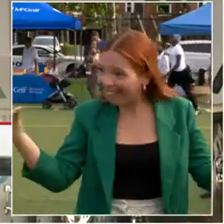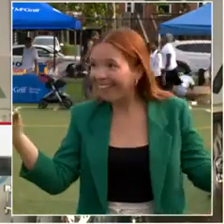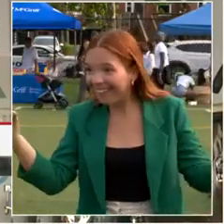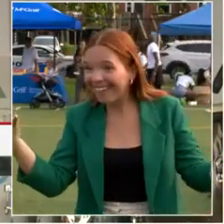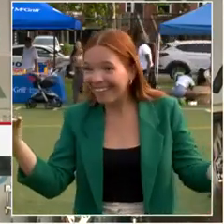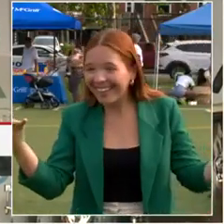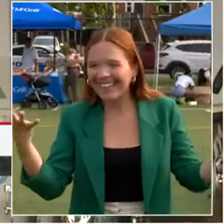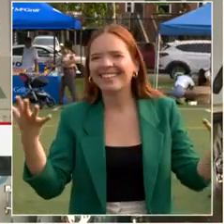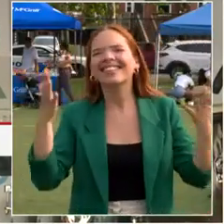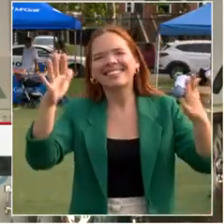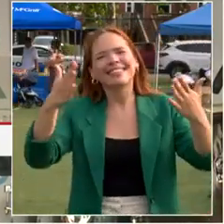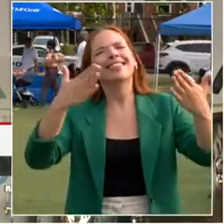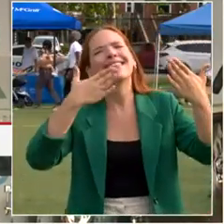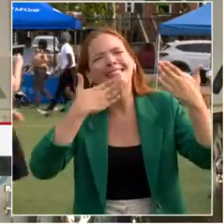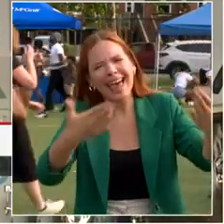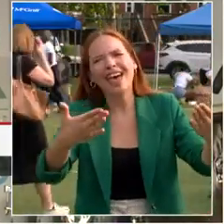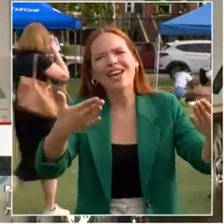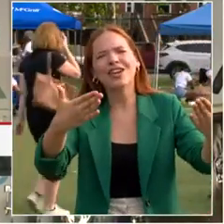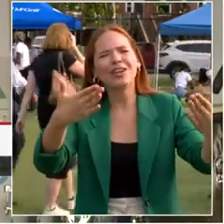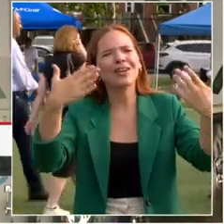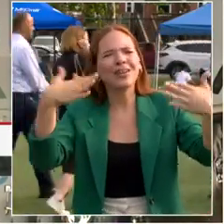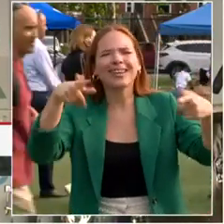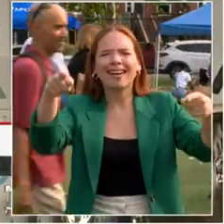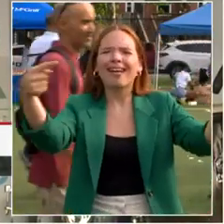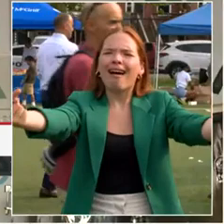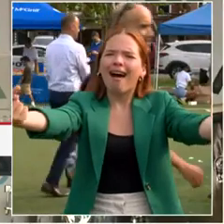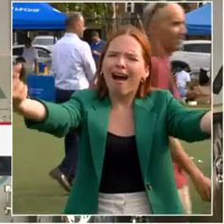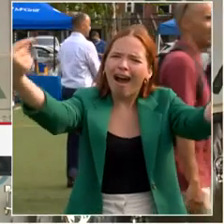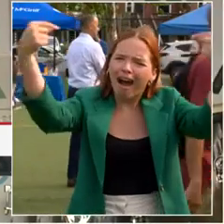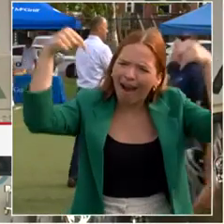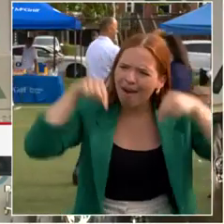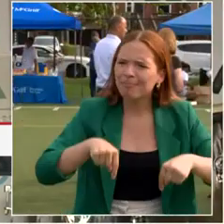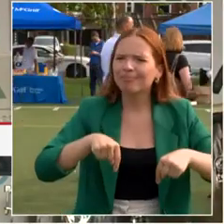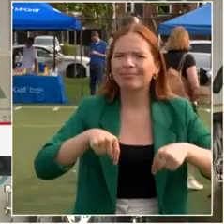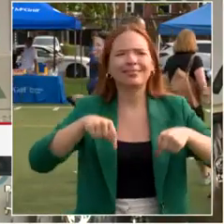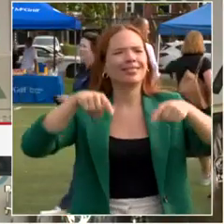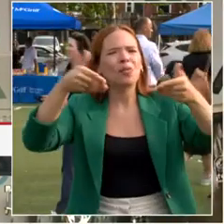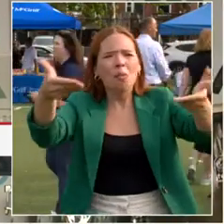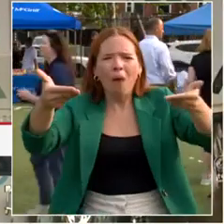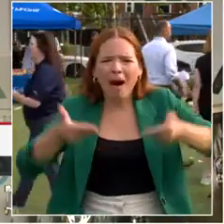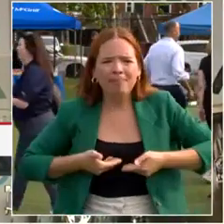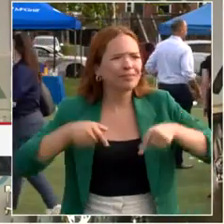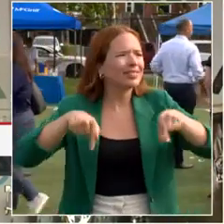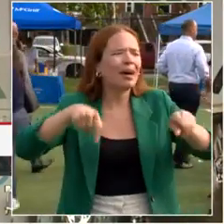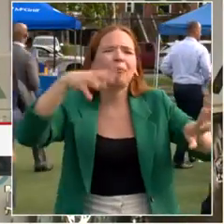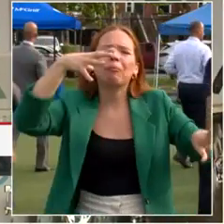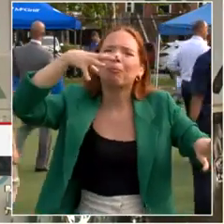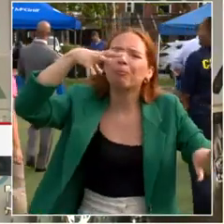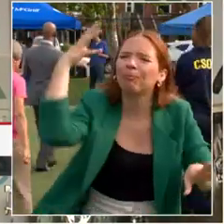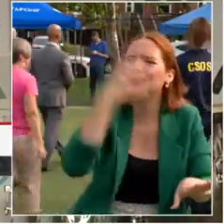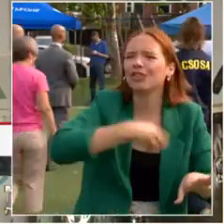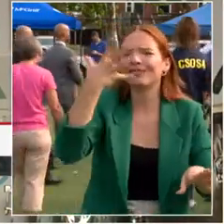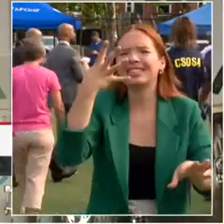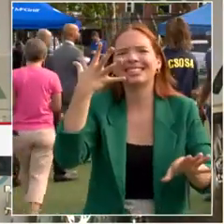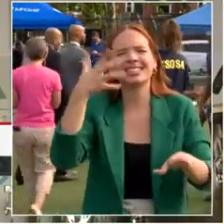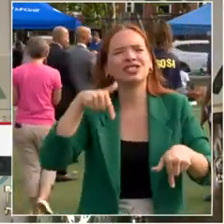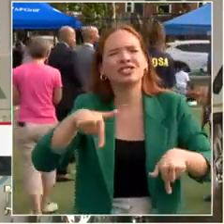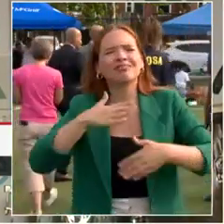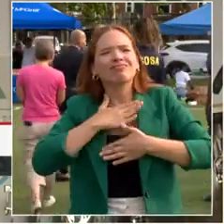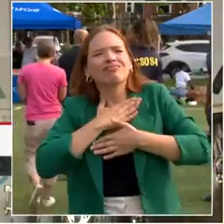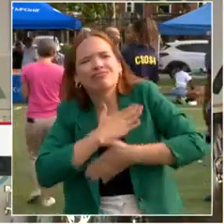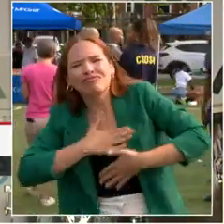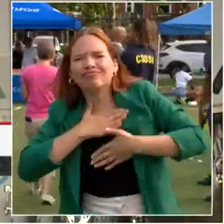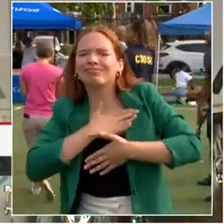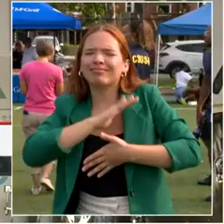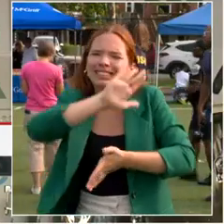Thank you all for coming. Welcome to the beautiful Rosedale Recreation Center. Yeah,